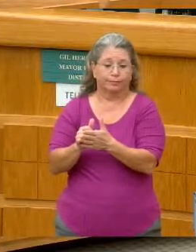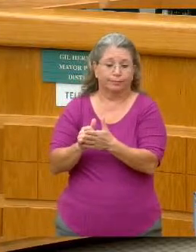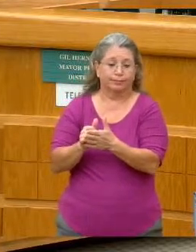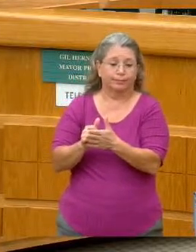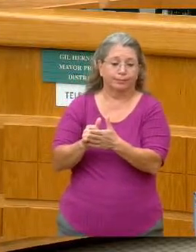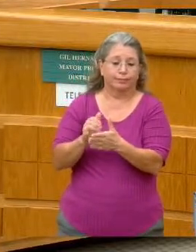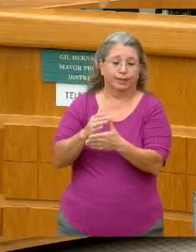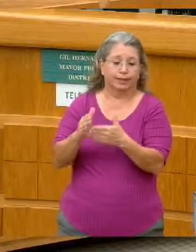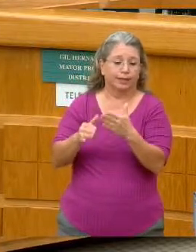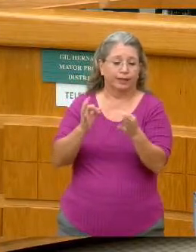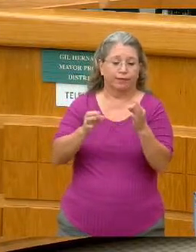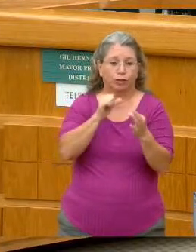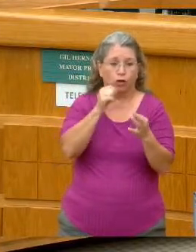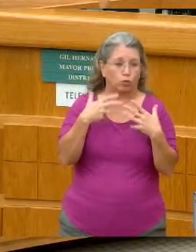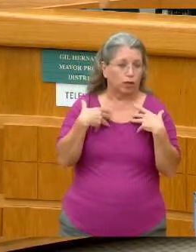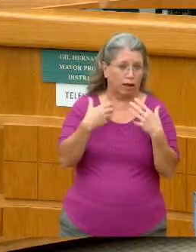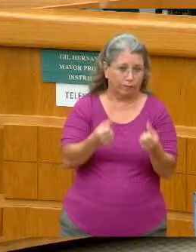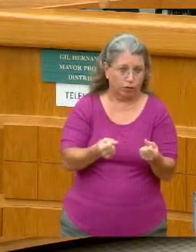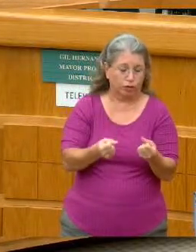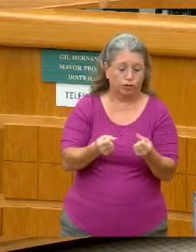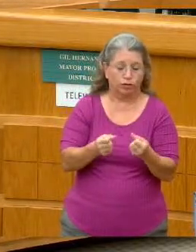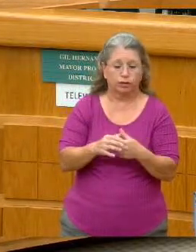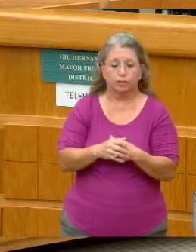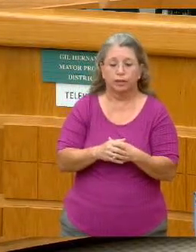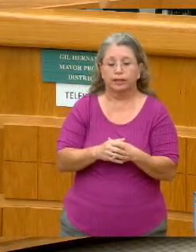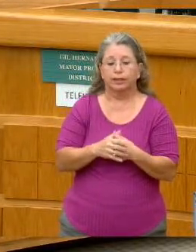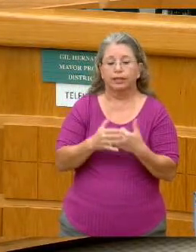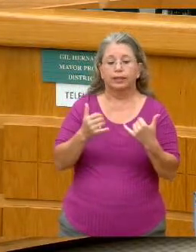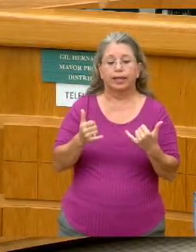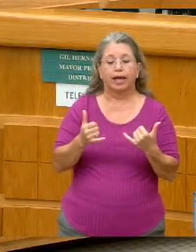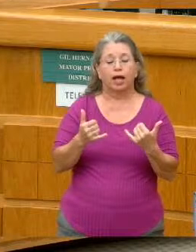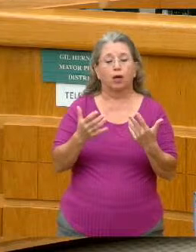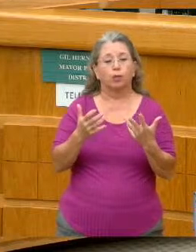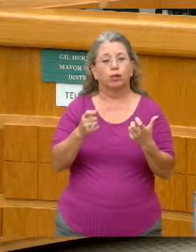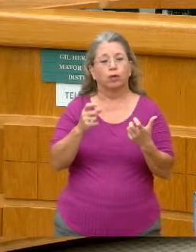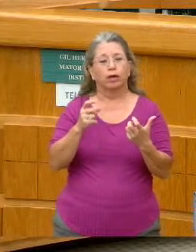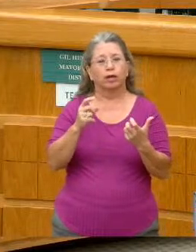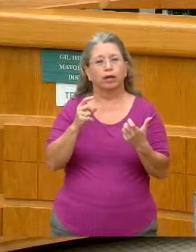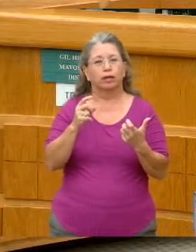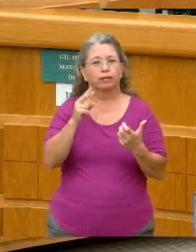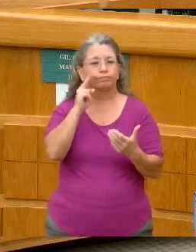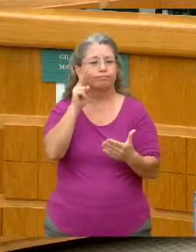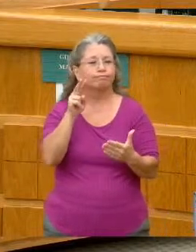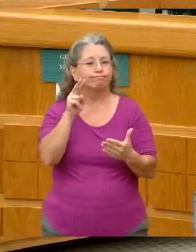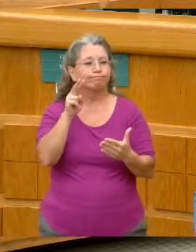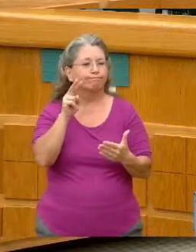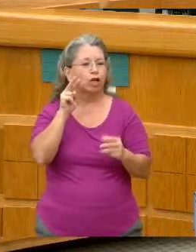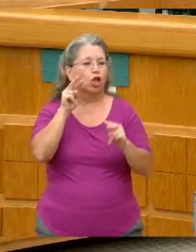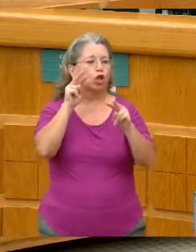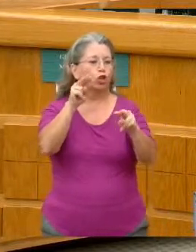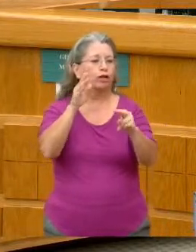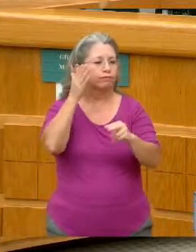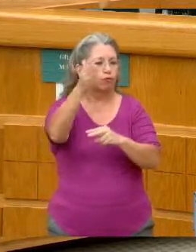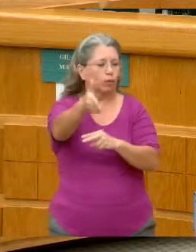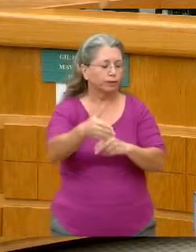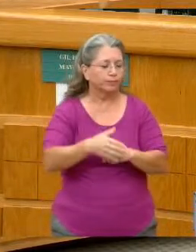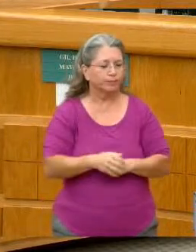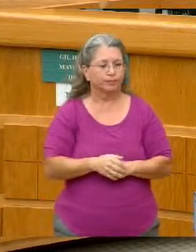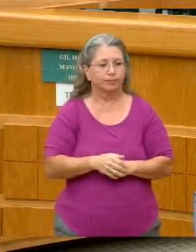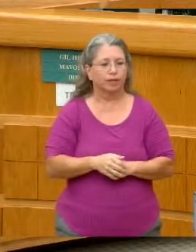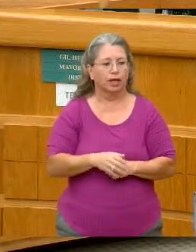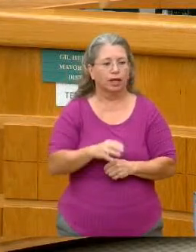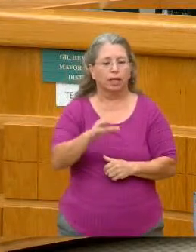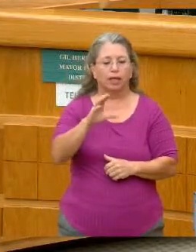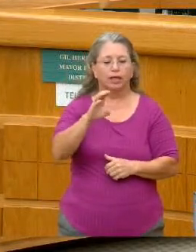as far back as we can go. Now we want to look forward with the cell phone data. So we look at the cell phone data because if you